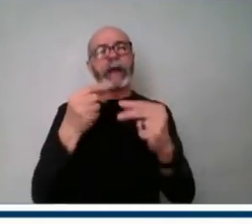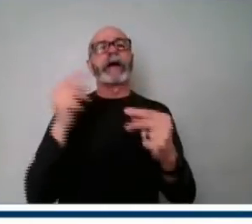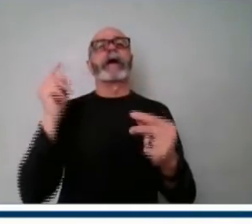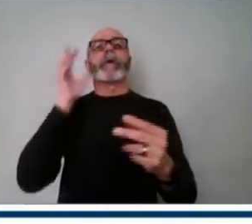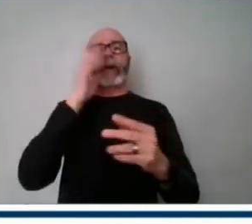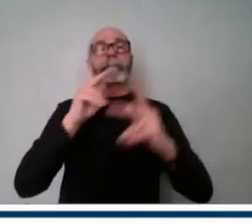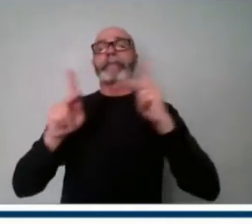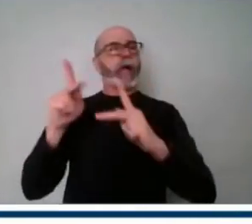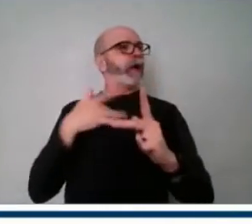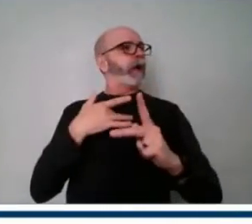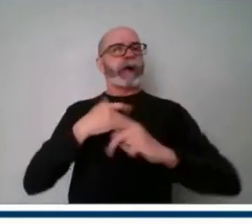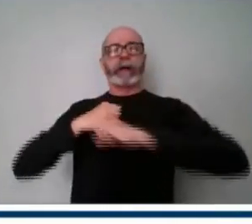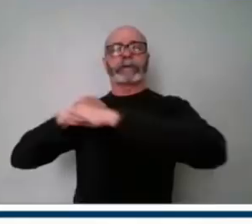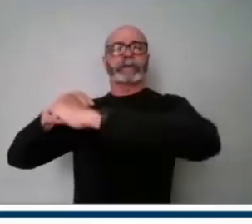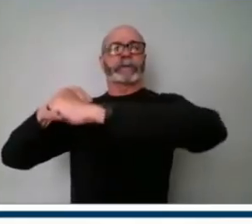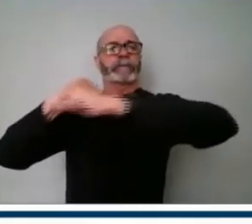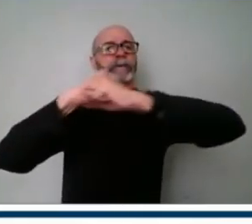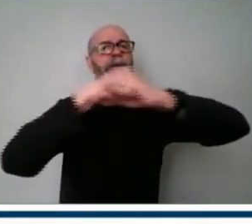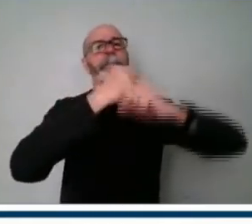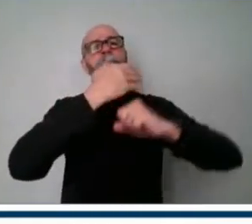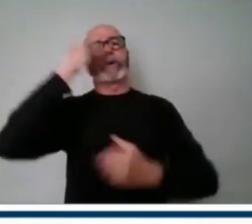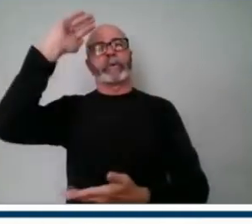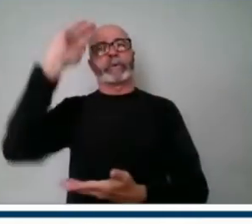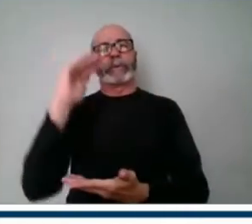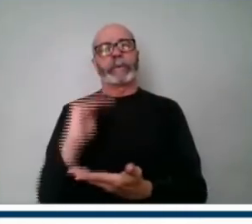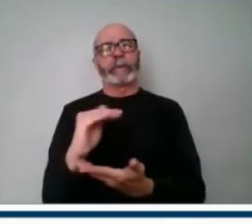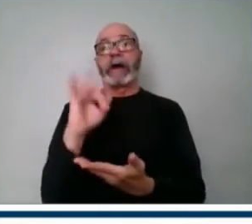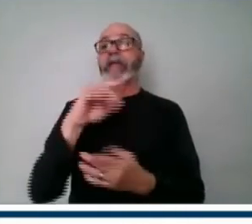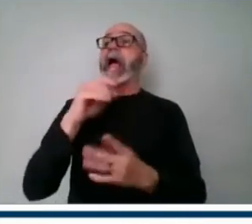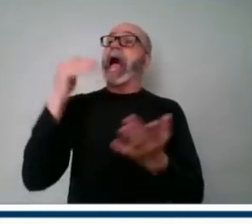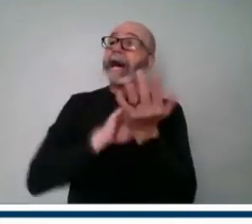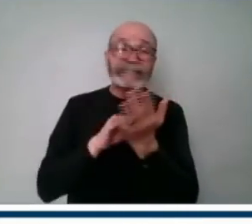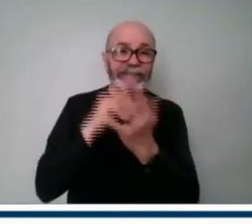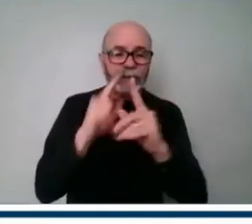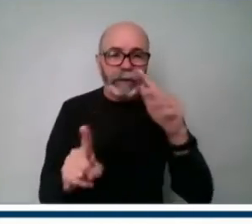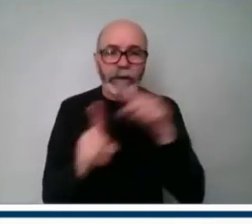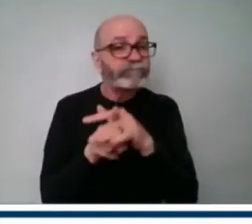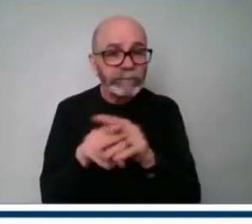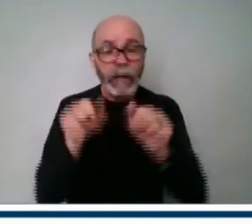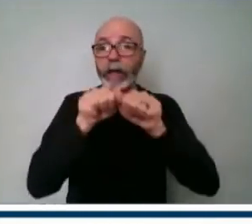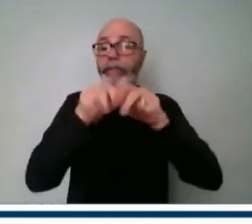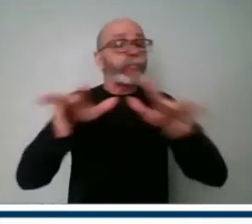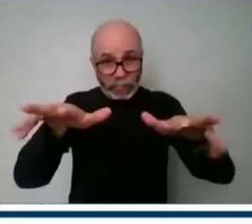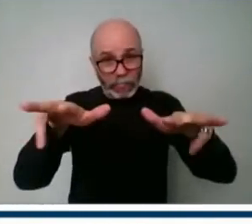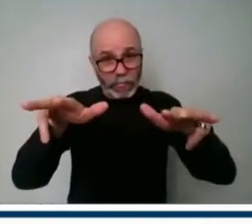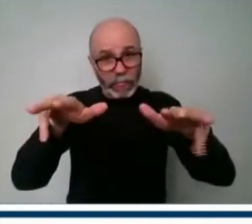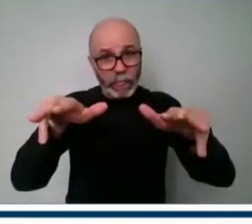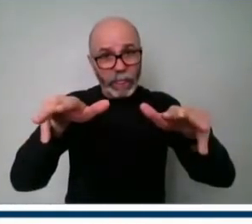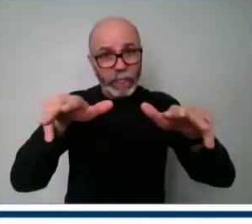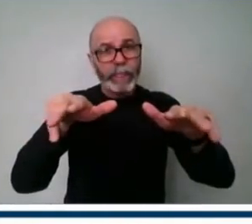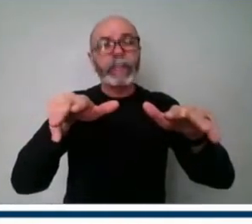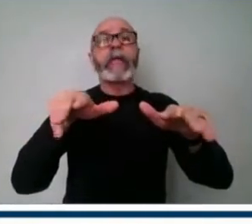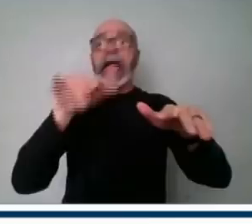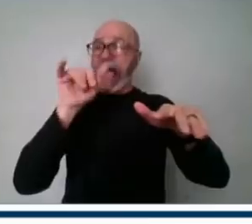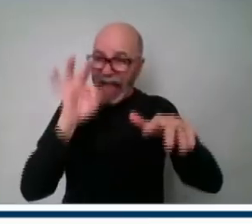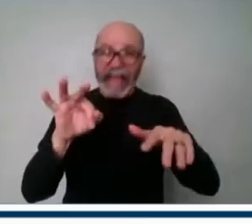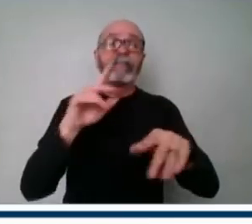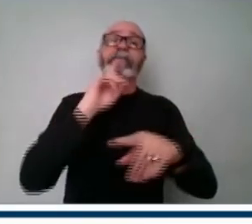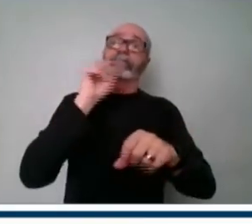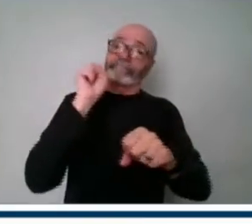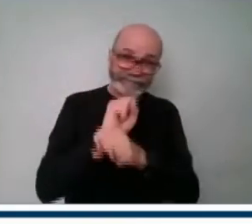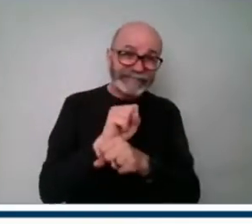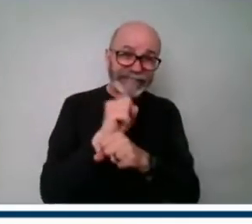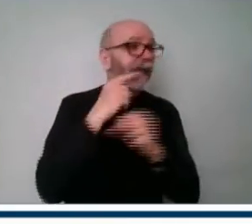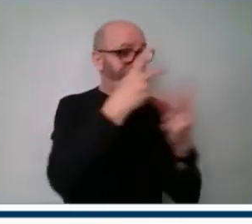if we do get a variant strain. Because even if a variant does get introduced, if we have high levels of vaccination, it's going